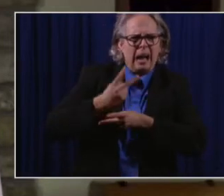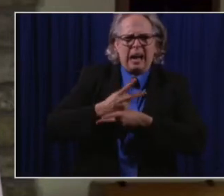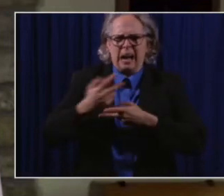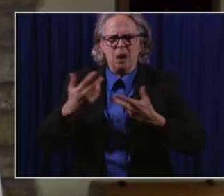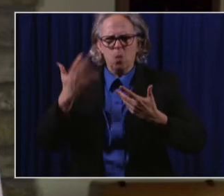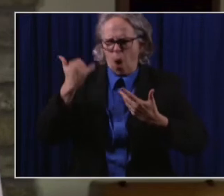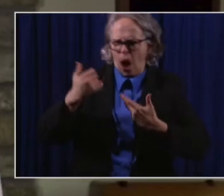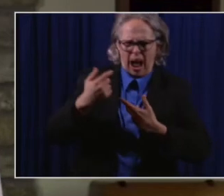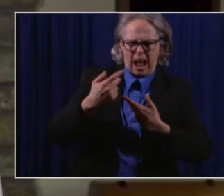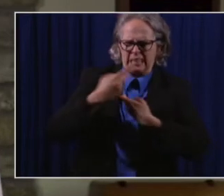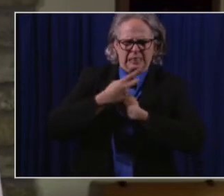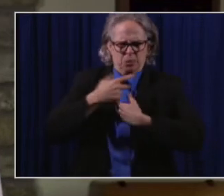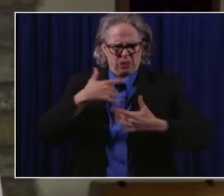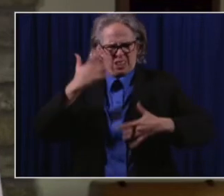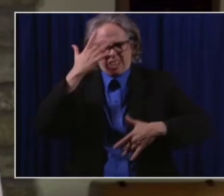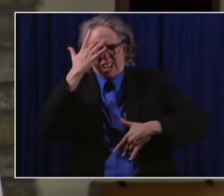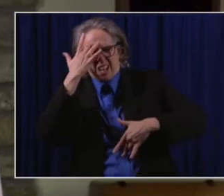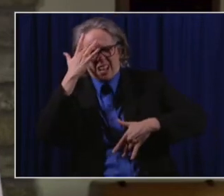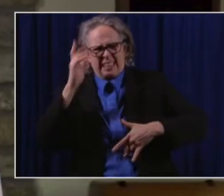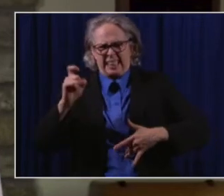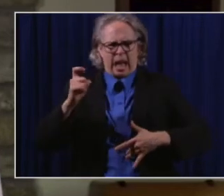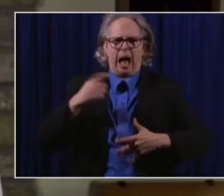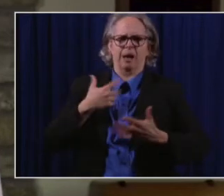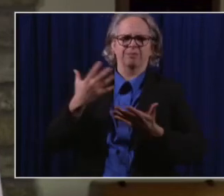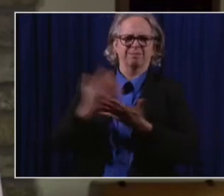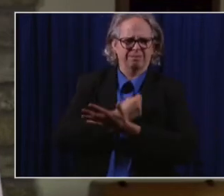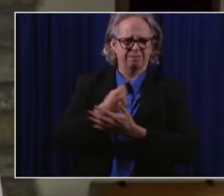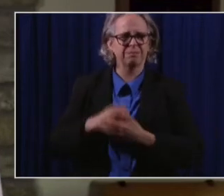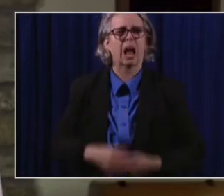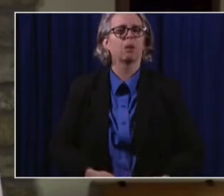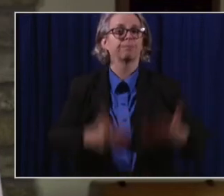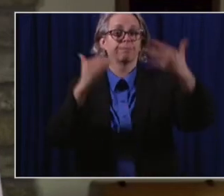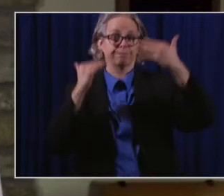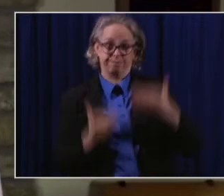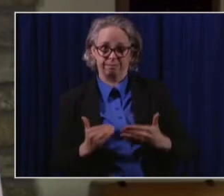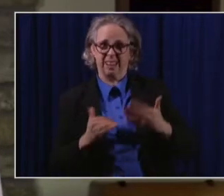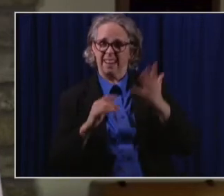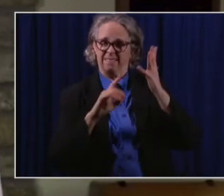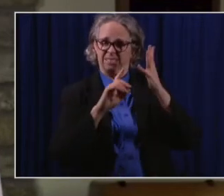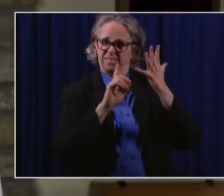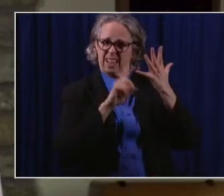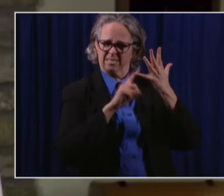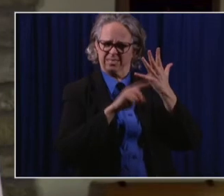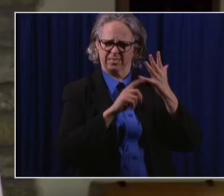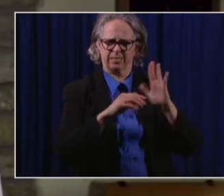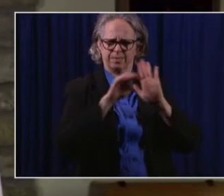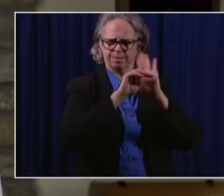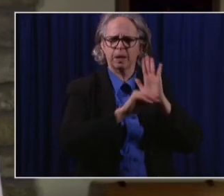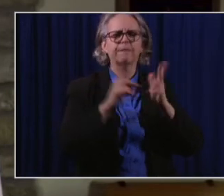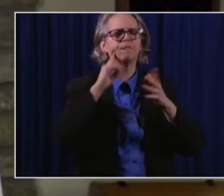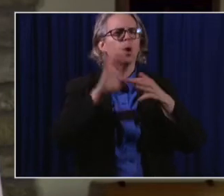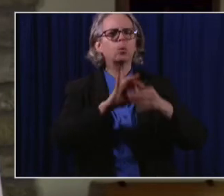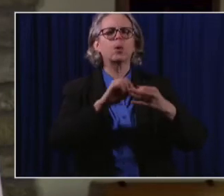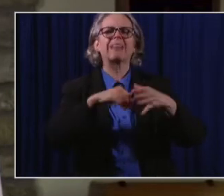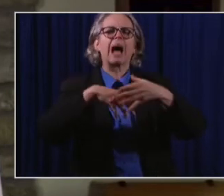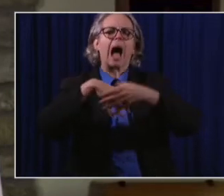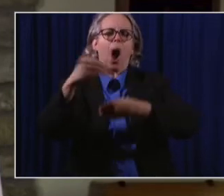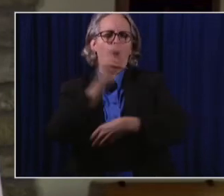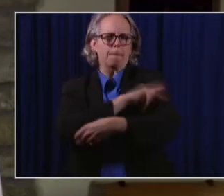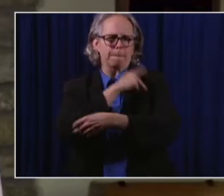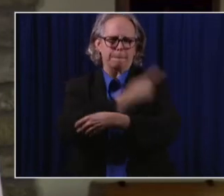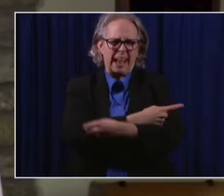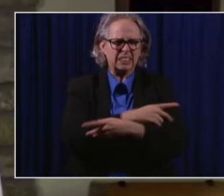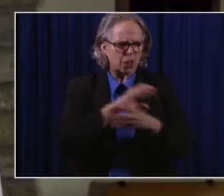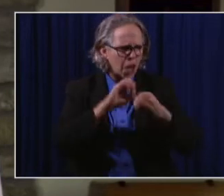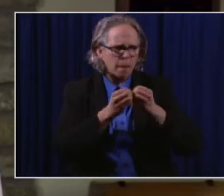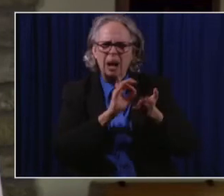5, sustained increase in outpatient visits for COVID-like illness. This is flagged where there is an increasing trend